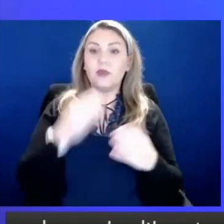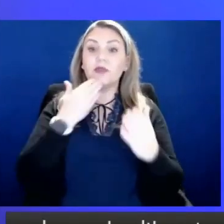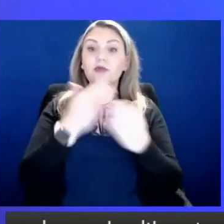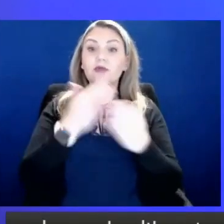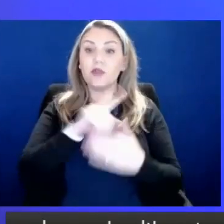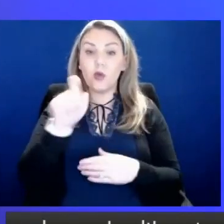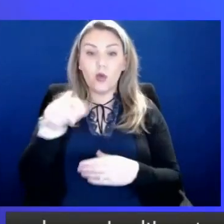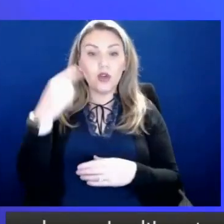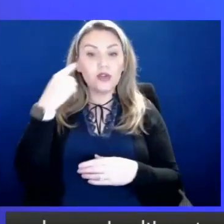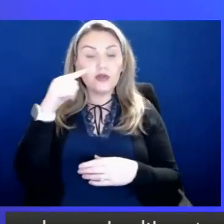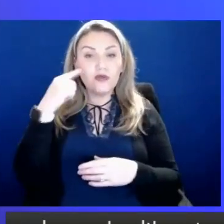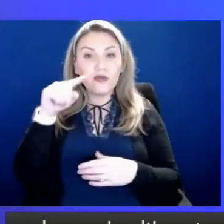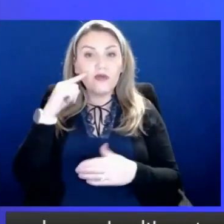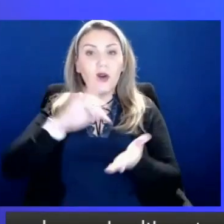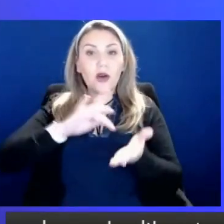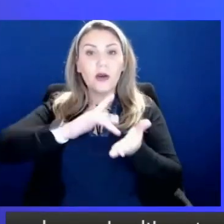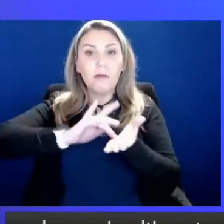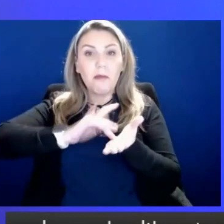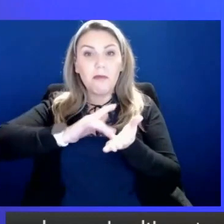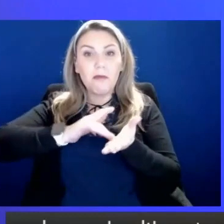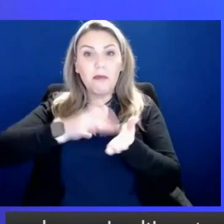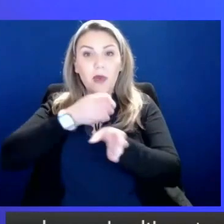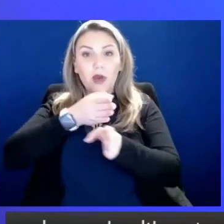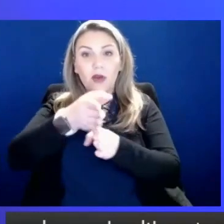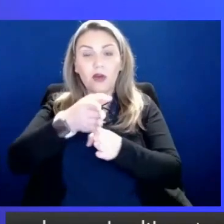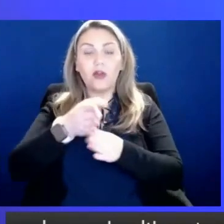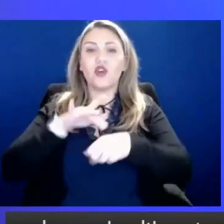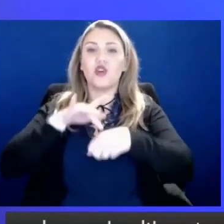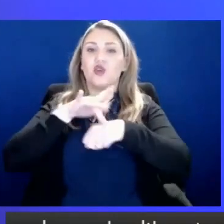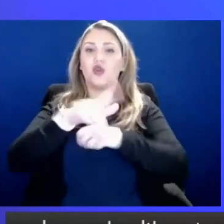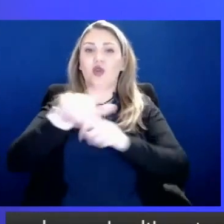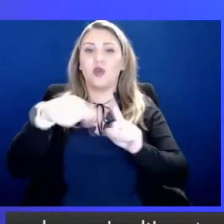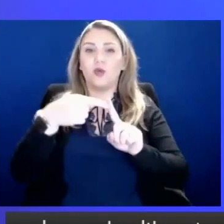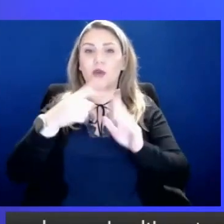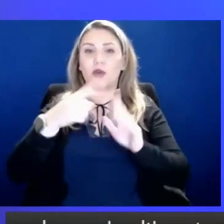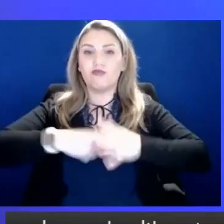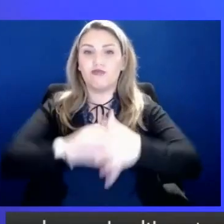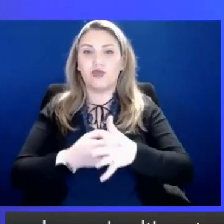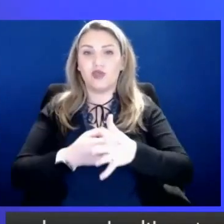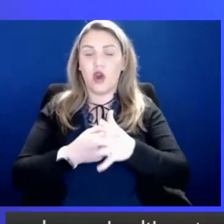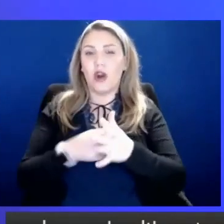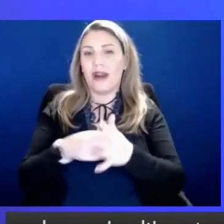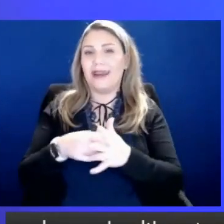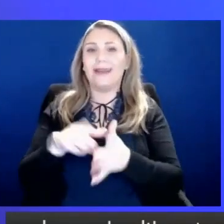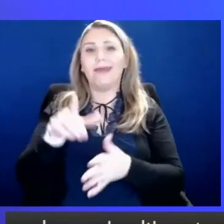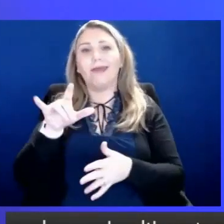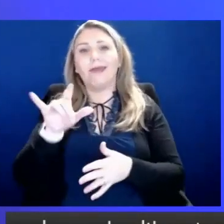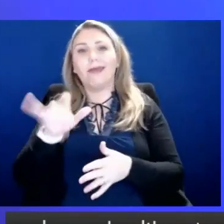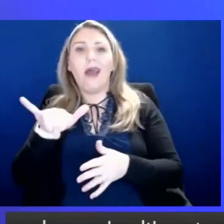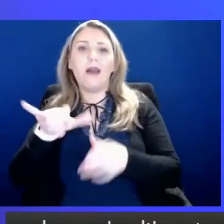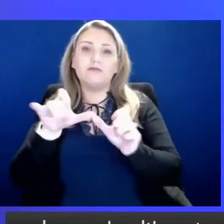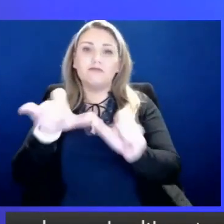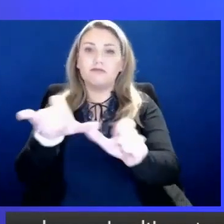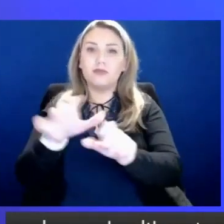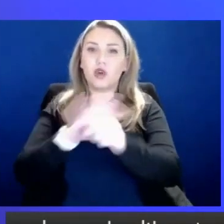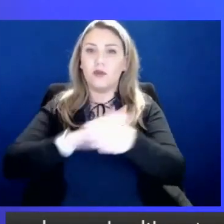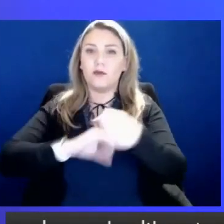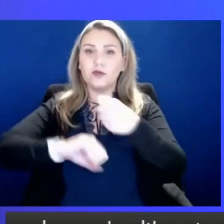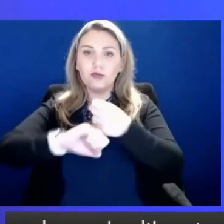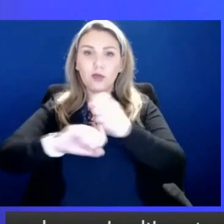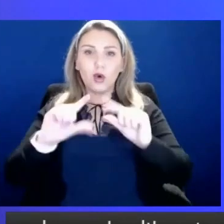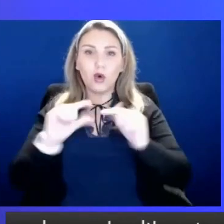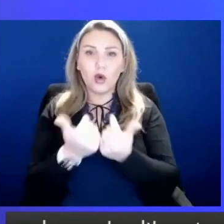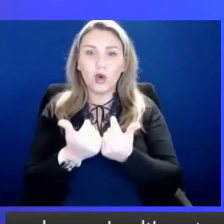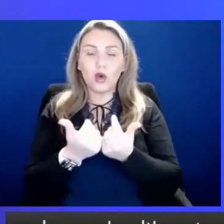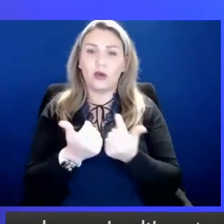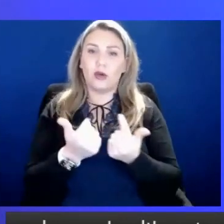the medical professionals, because I know that early on when we started this long COVID support group, and we talked to, at that time, the